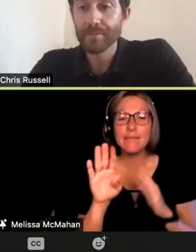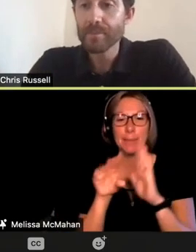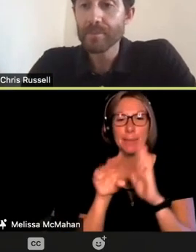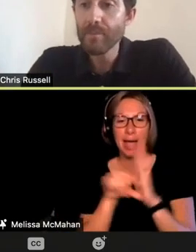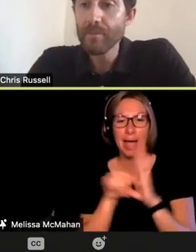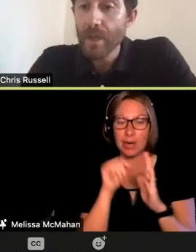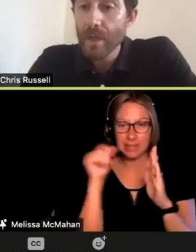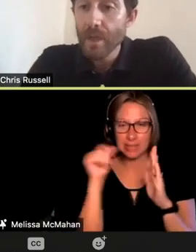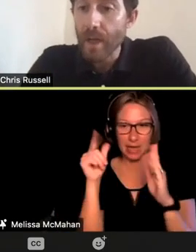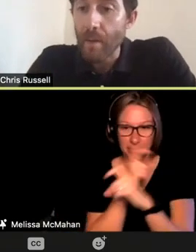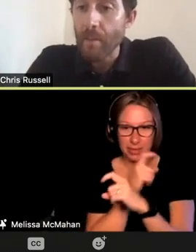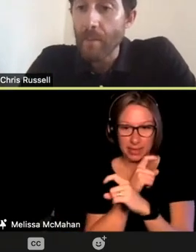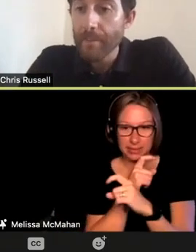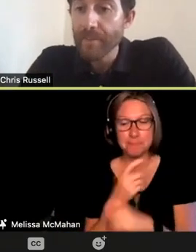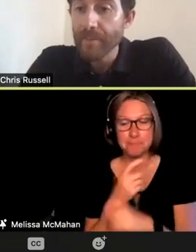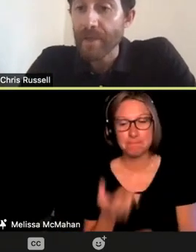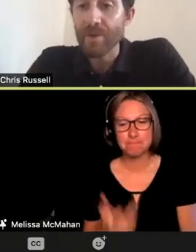complex.